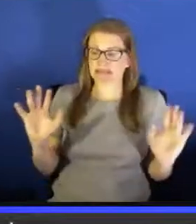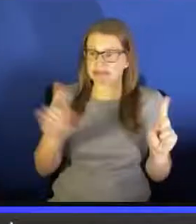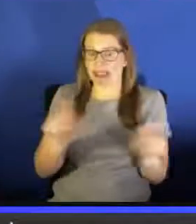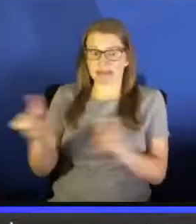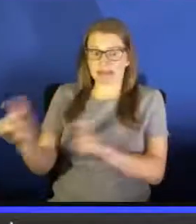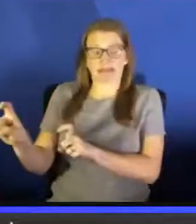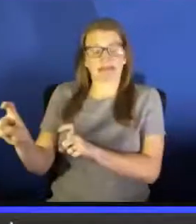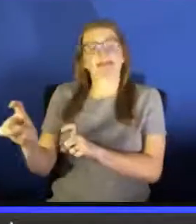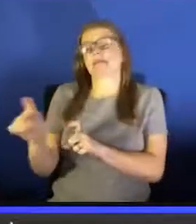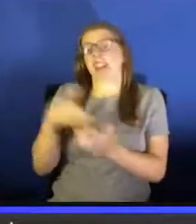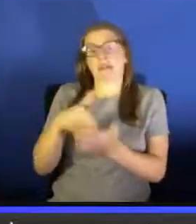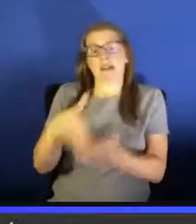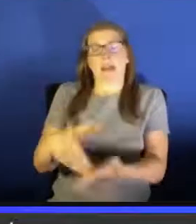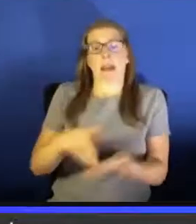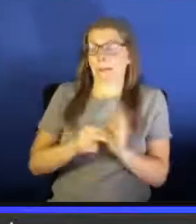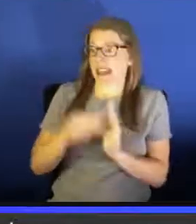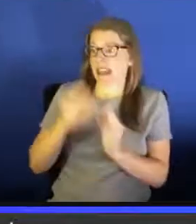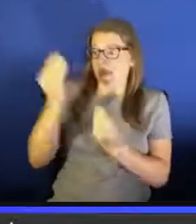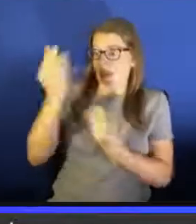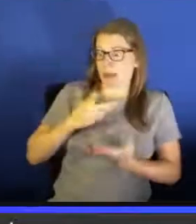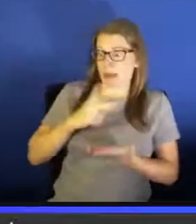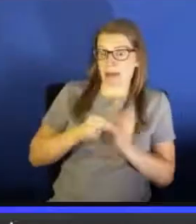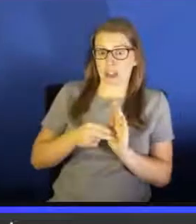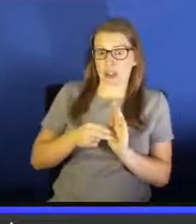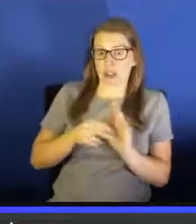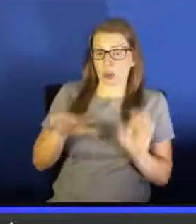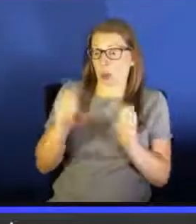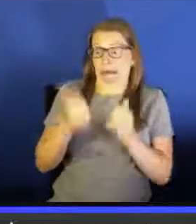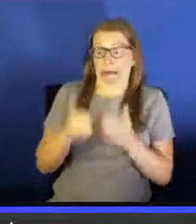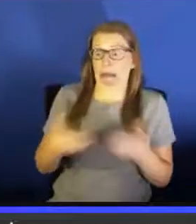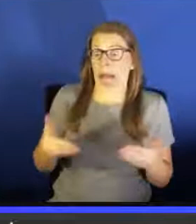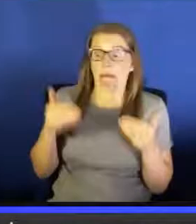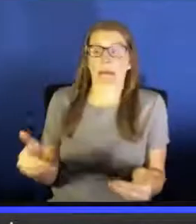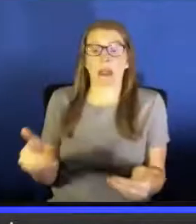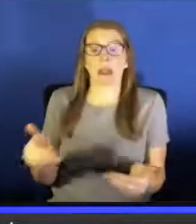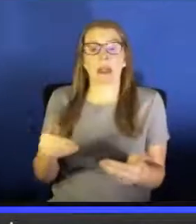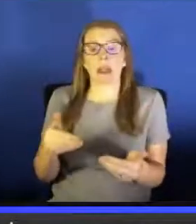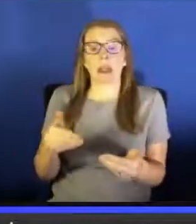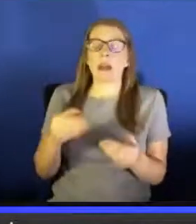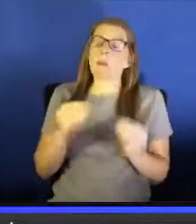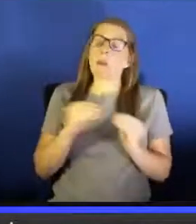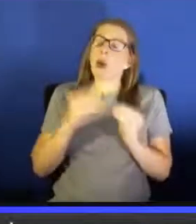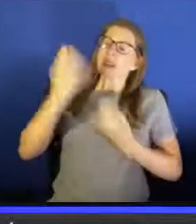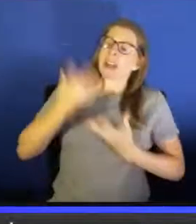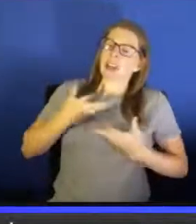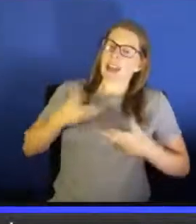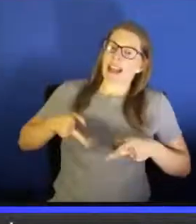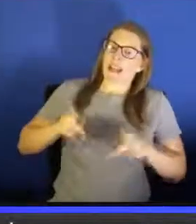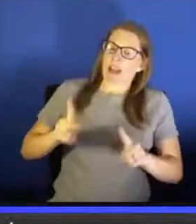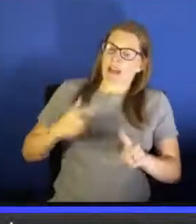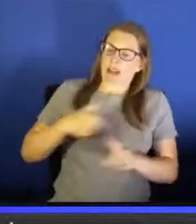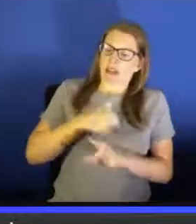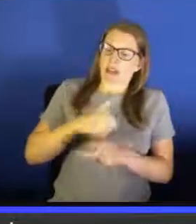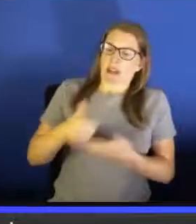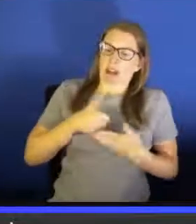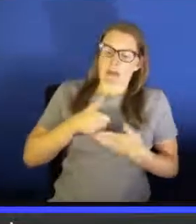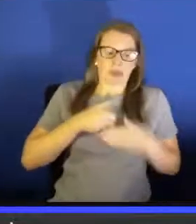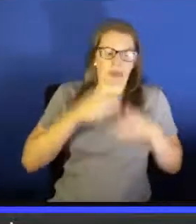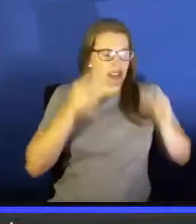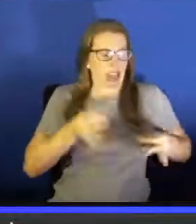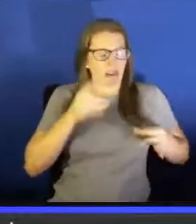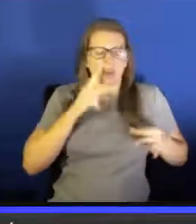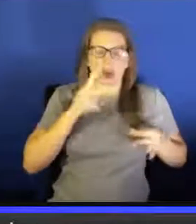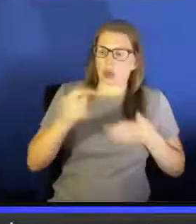information doesn't mean that we have to do anything. Having more information allows us to make good decision makings. but it's not an